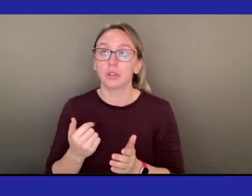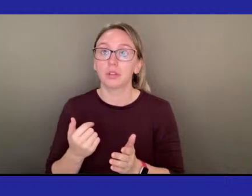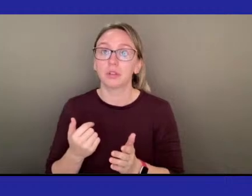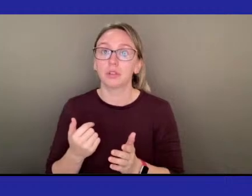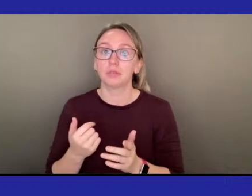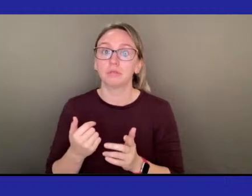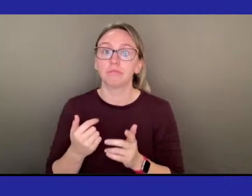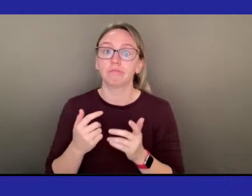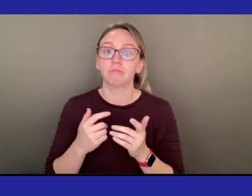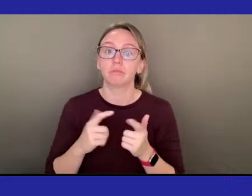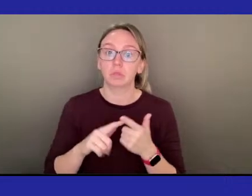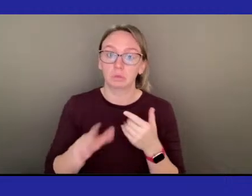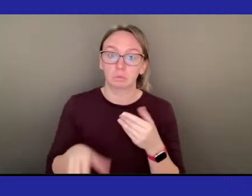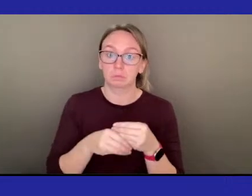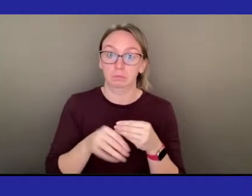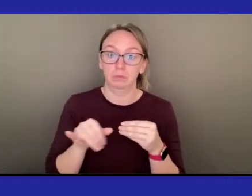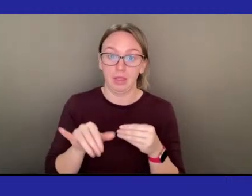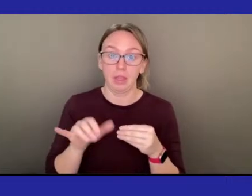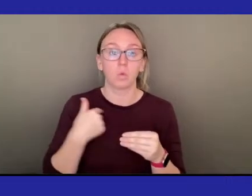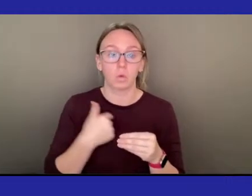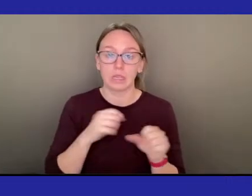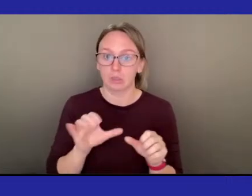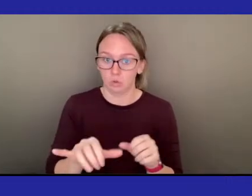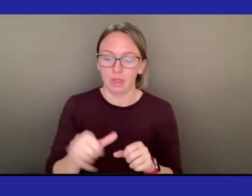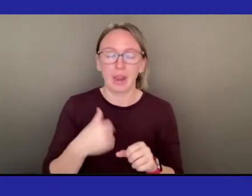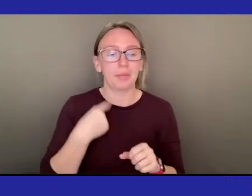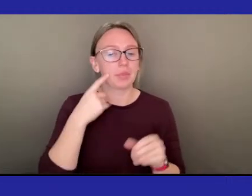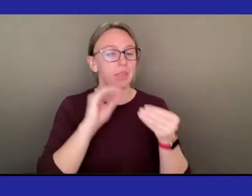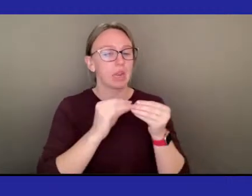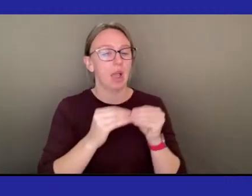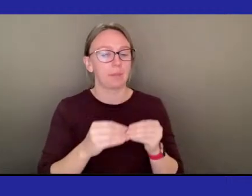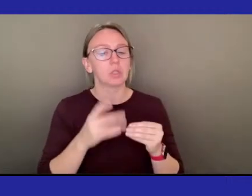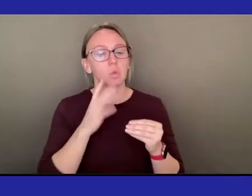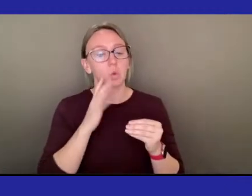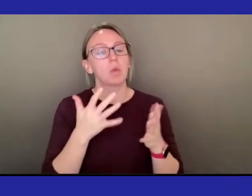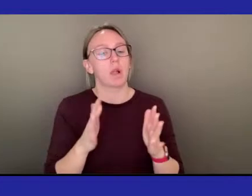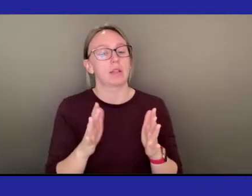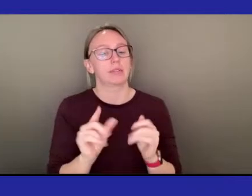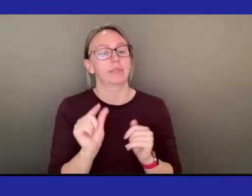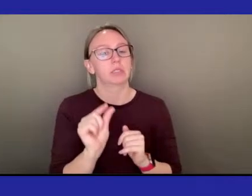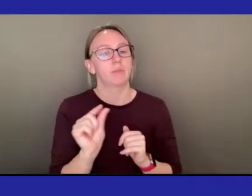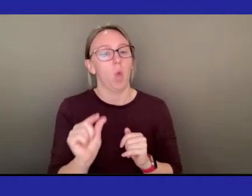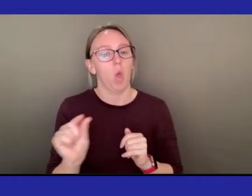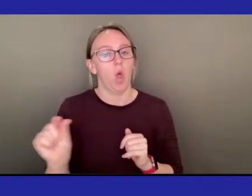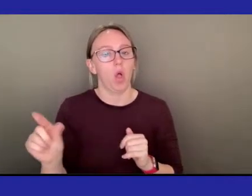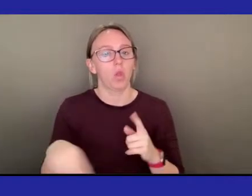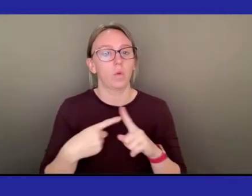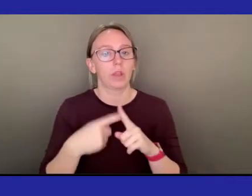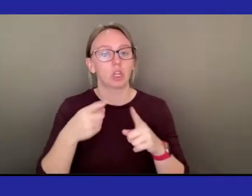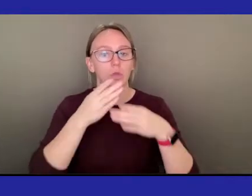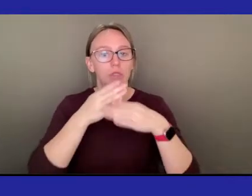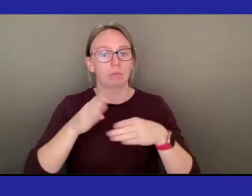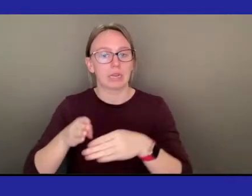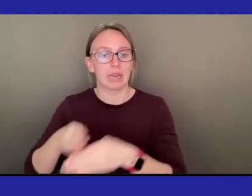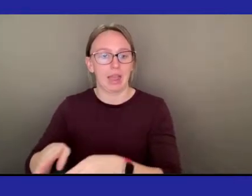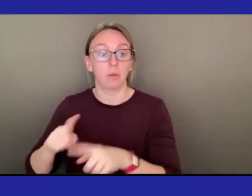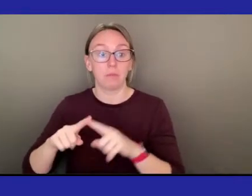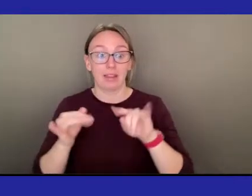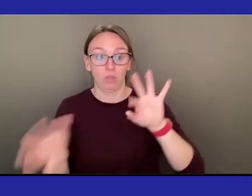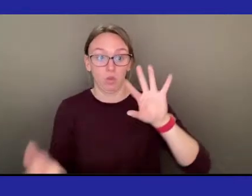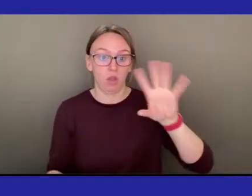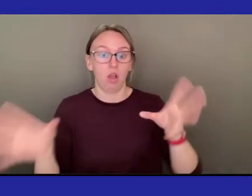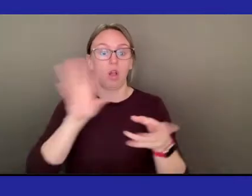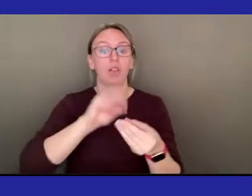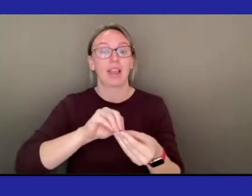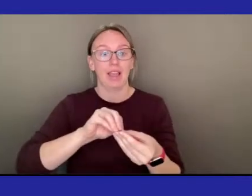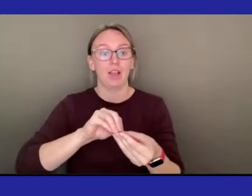appendix, we can do that. I think the numbers will be relatively small when you slice it out, but if we add them all together for like